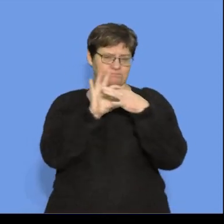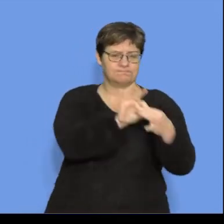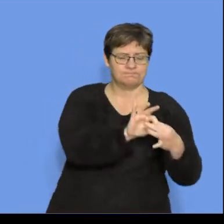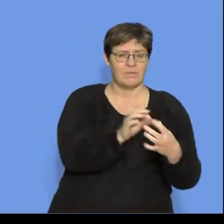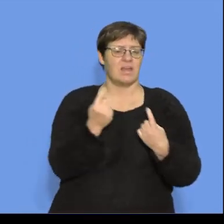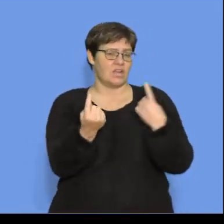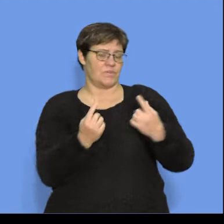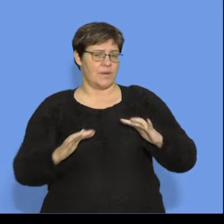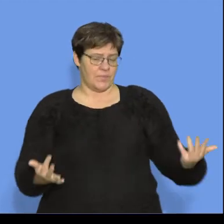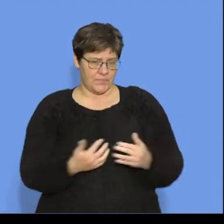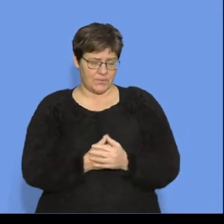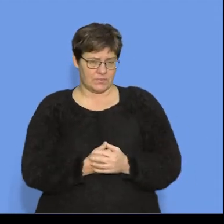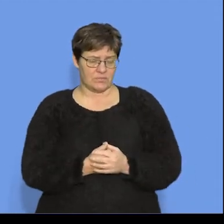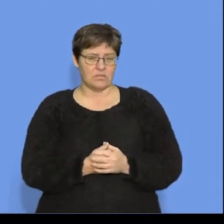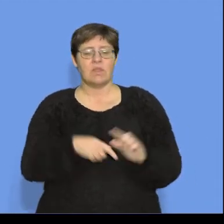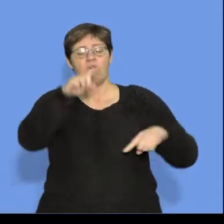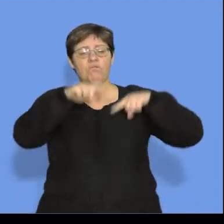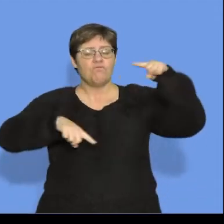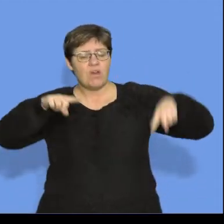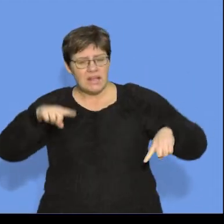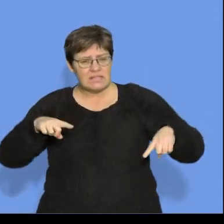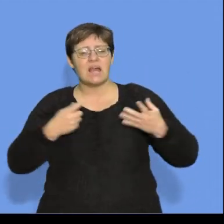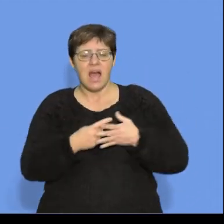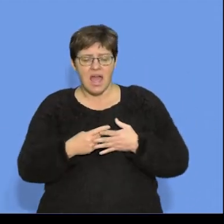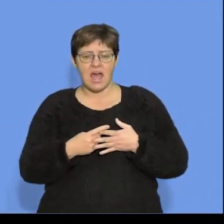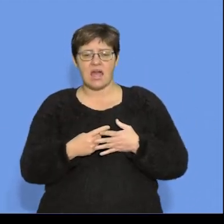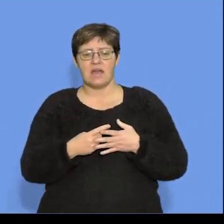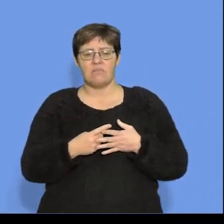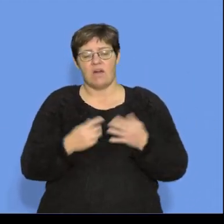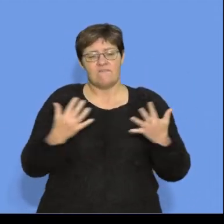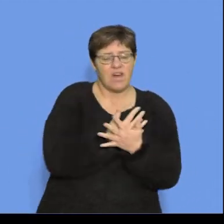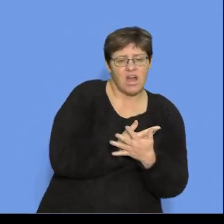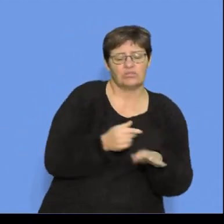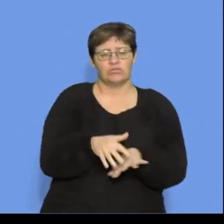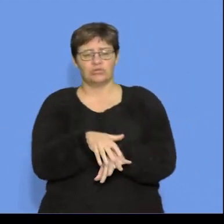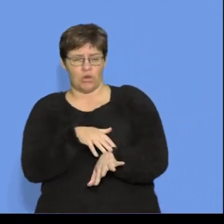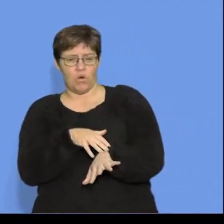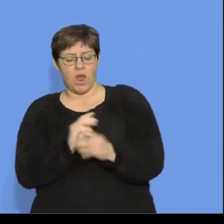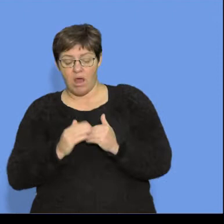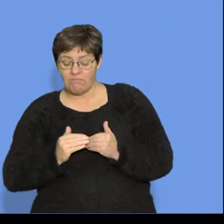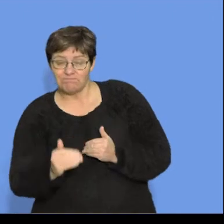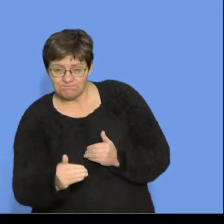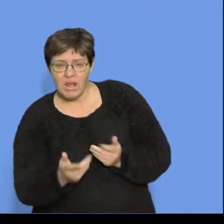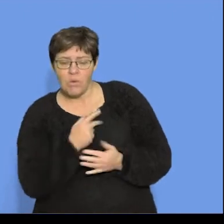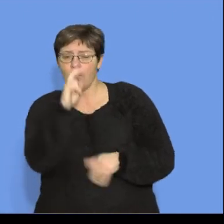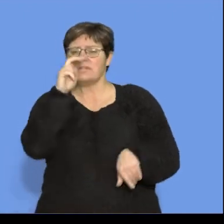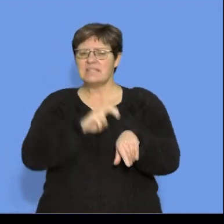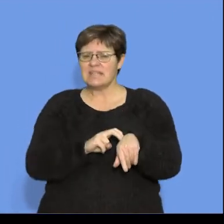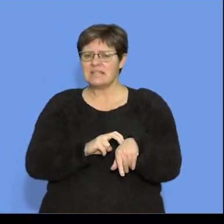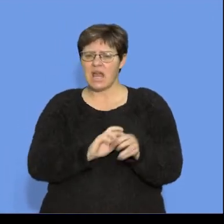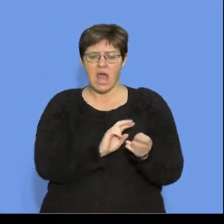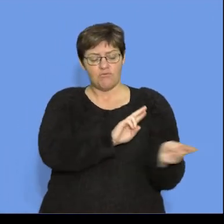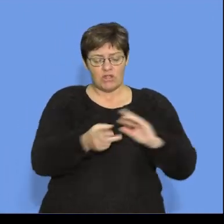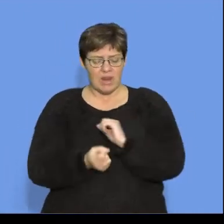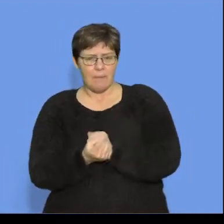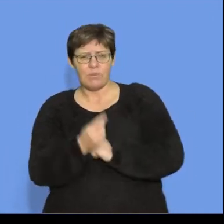then going to look at the rate and extent of reactions. We need energy to make the reaction happen, and we're going to see how